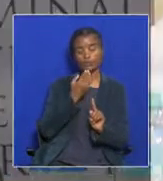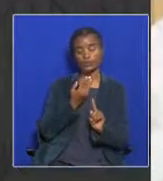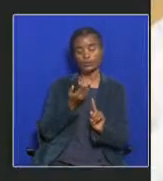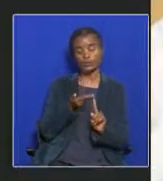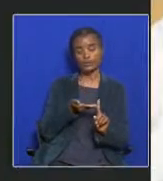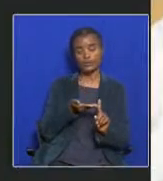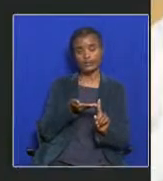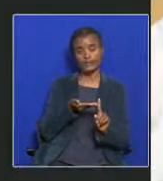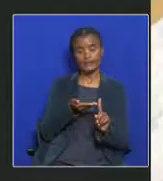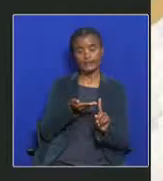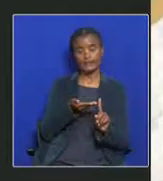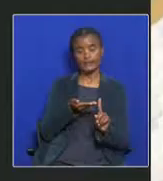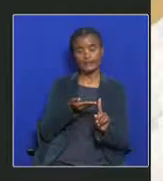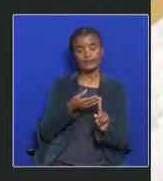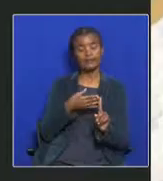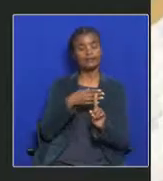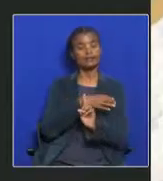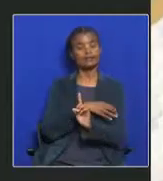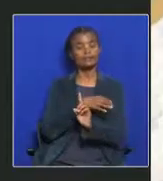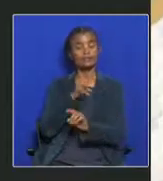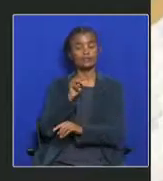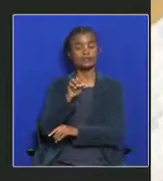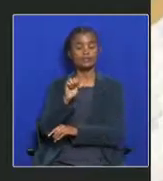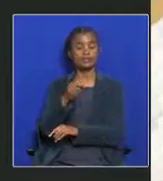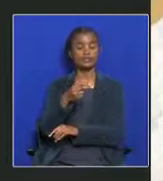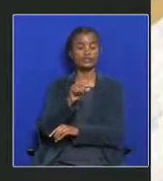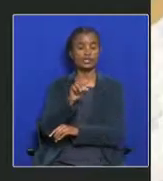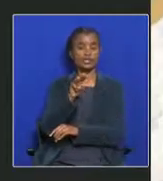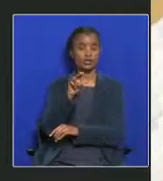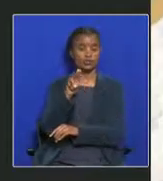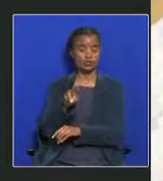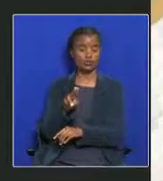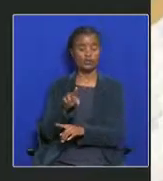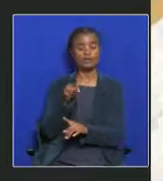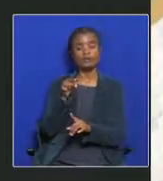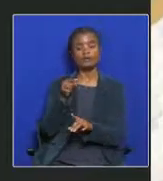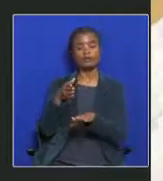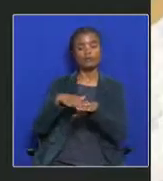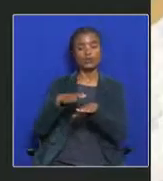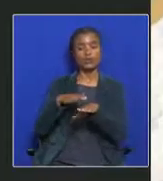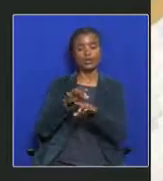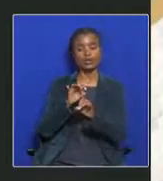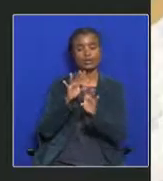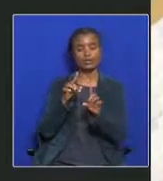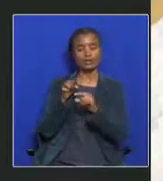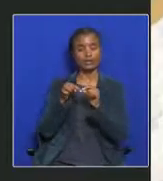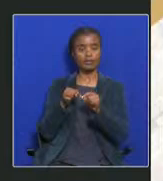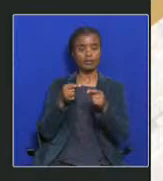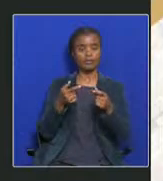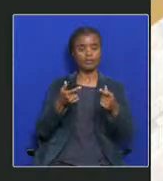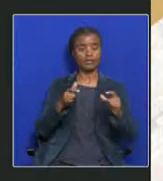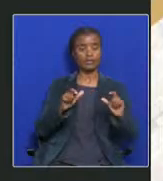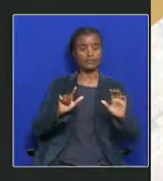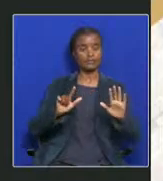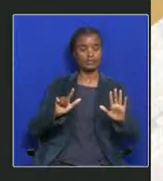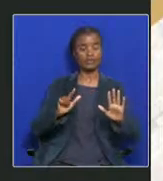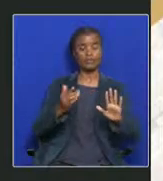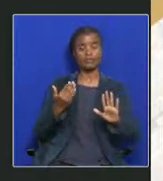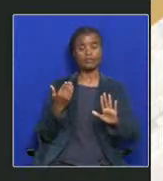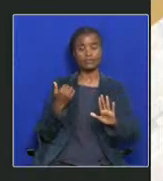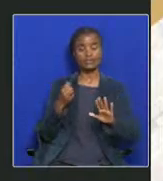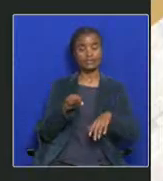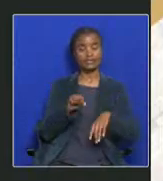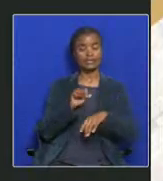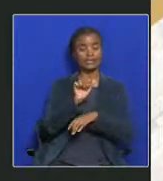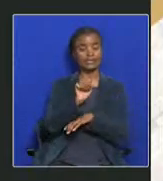Captain Mashau to give further clarity about paragraph 7 in my previous A66 statement. That paragraph 7